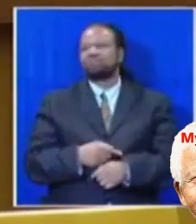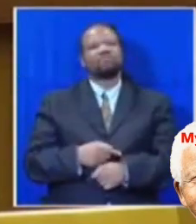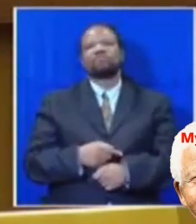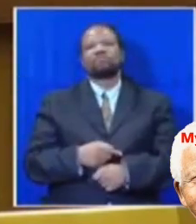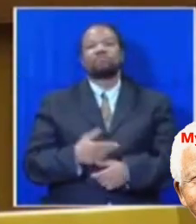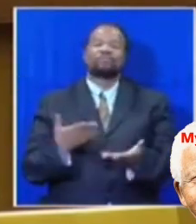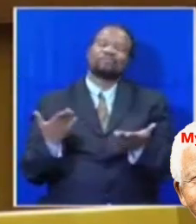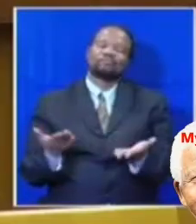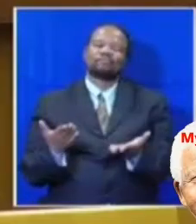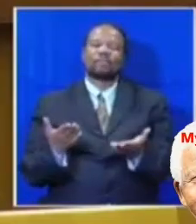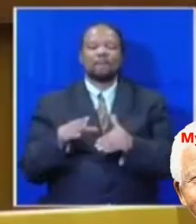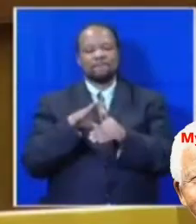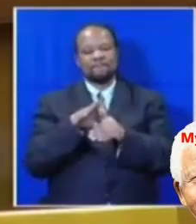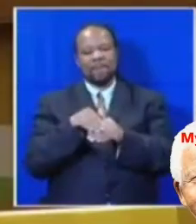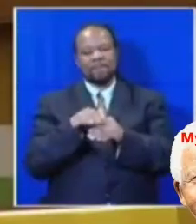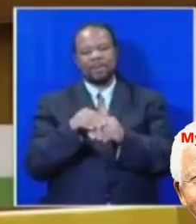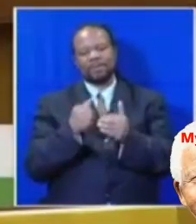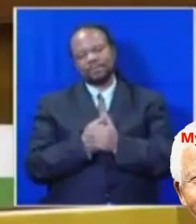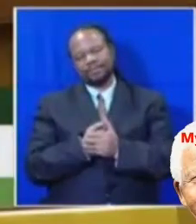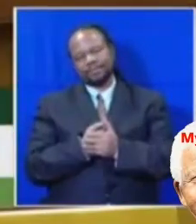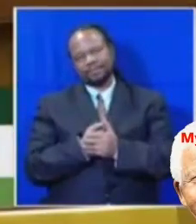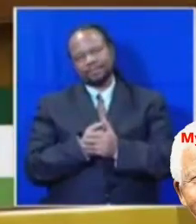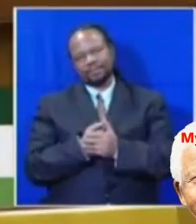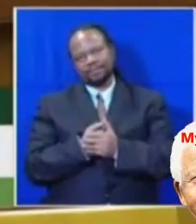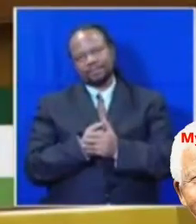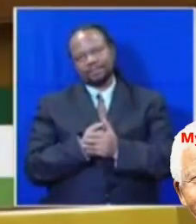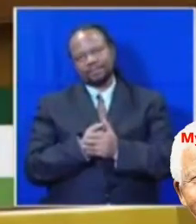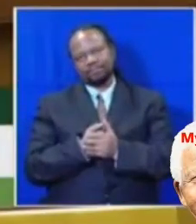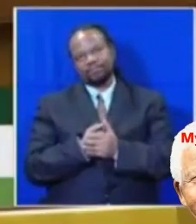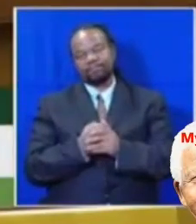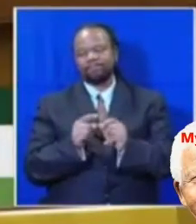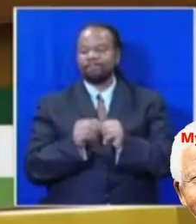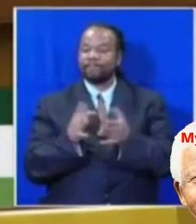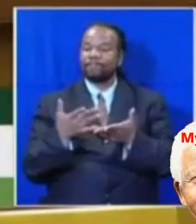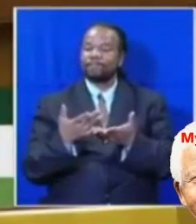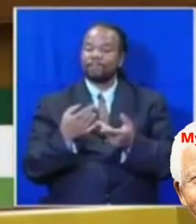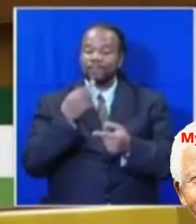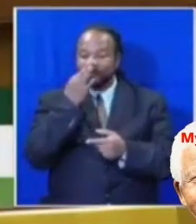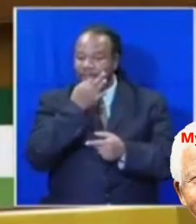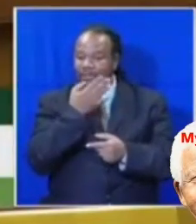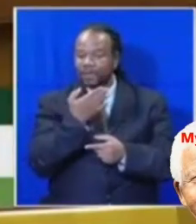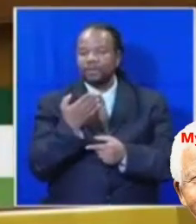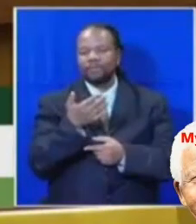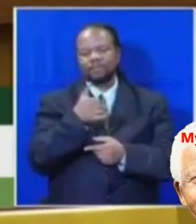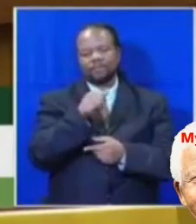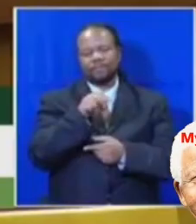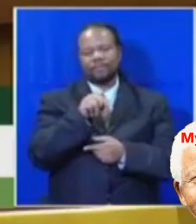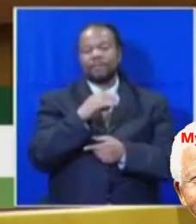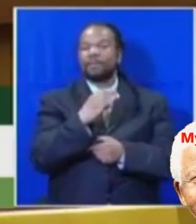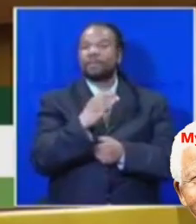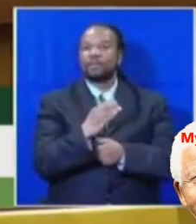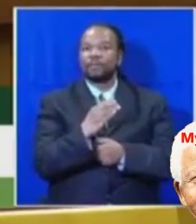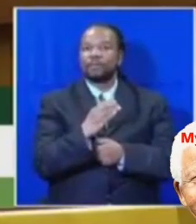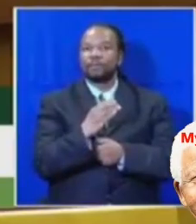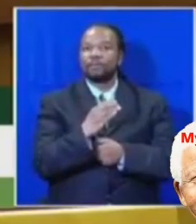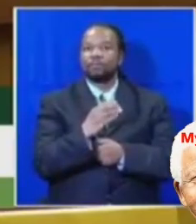So, honorable members, I wish to state from the onset that the African National Congress